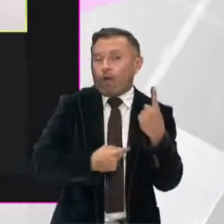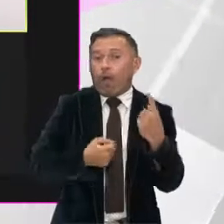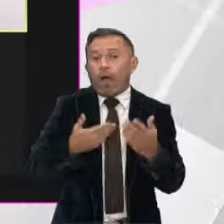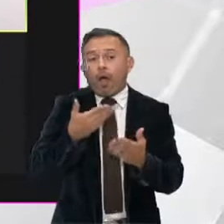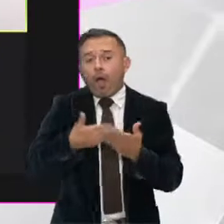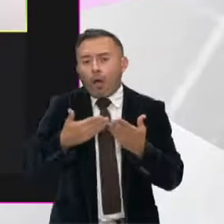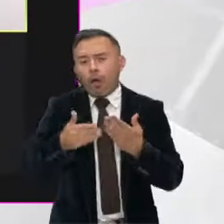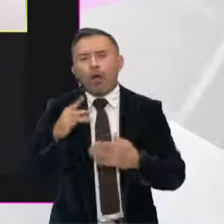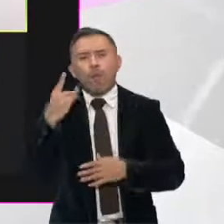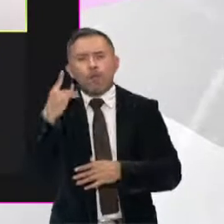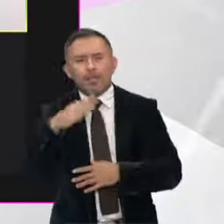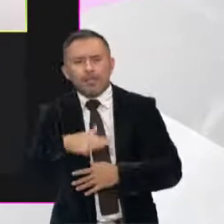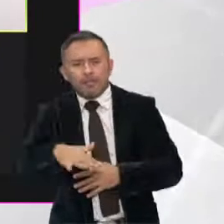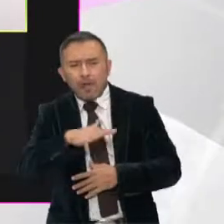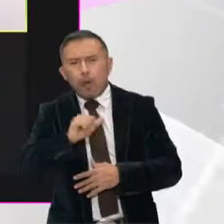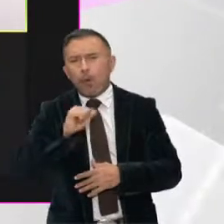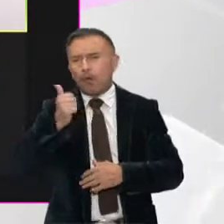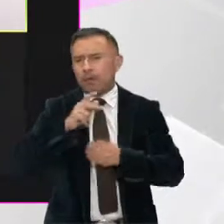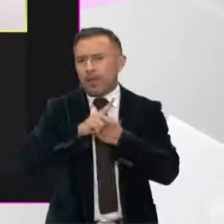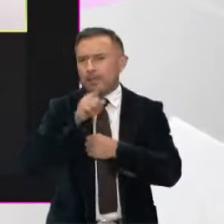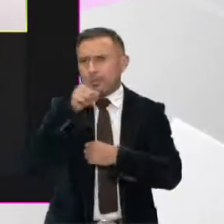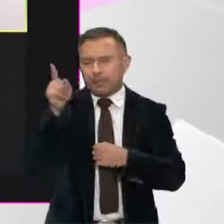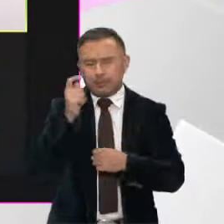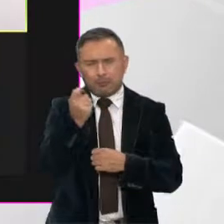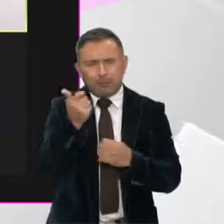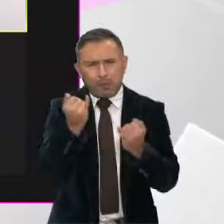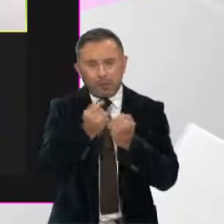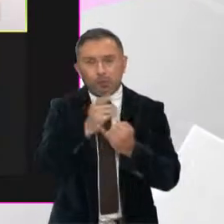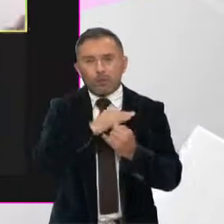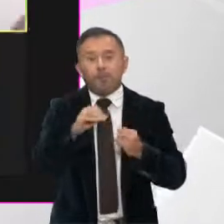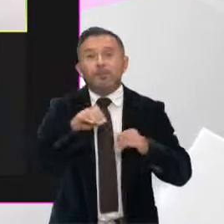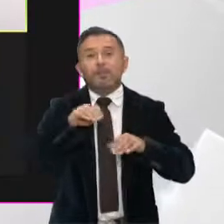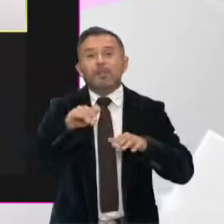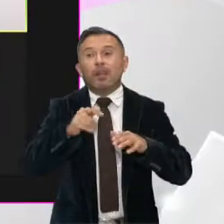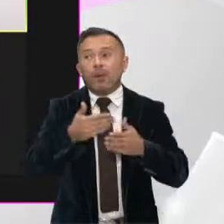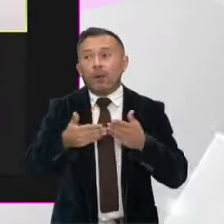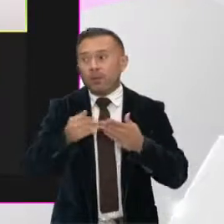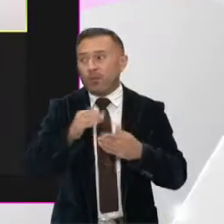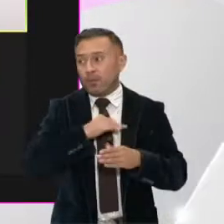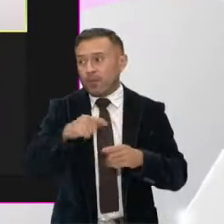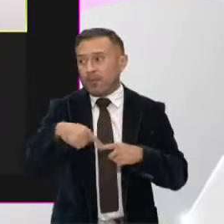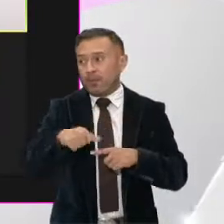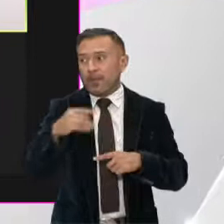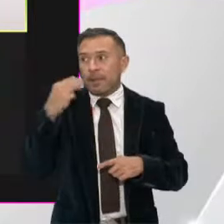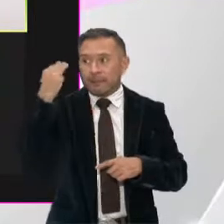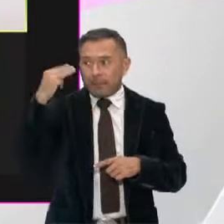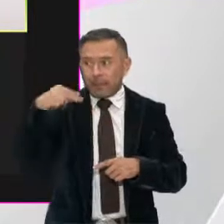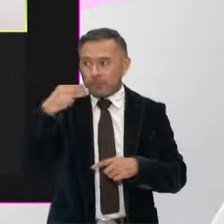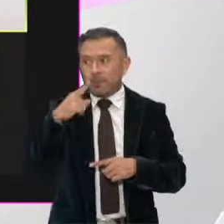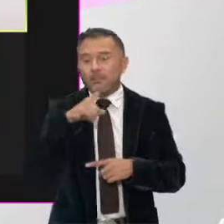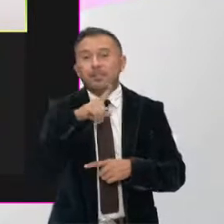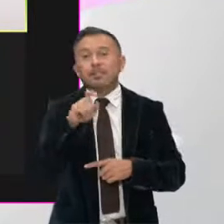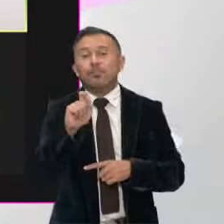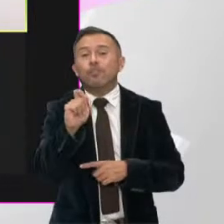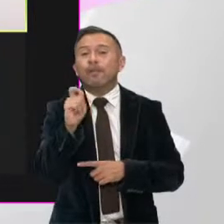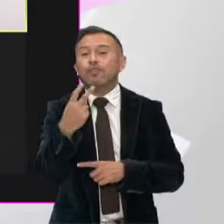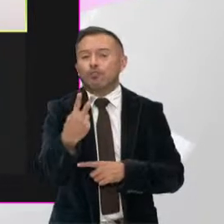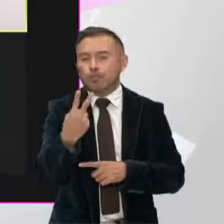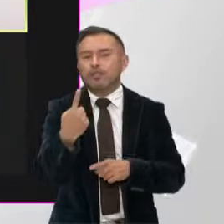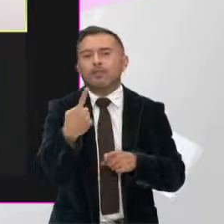a characteristics of the Bolivian politics, as in other countries, is the big scattering. We have